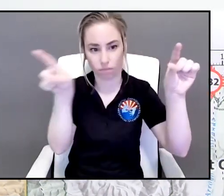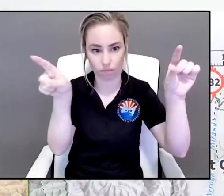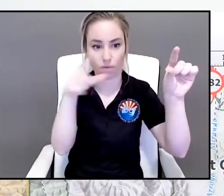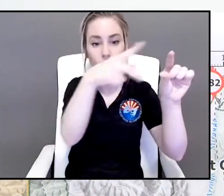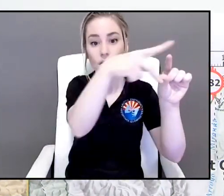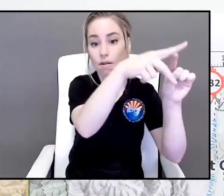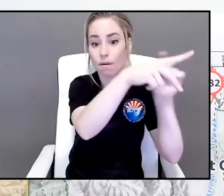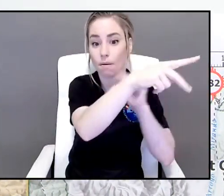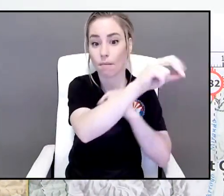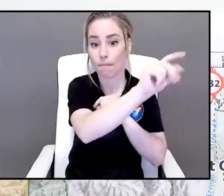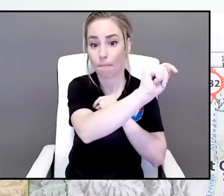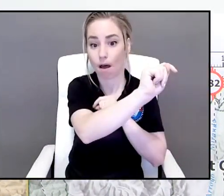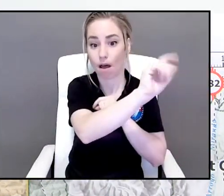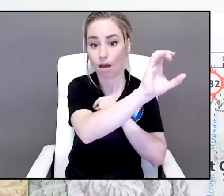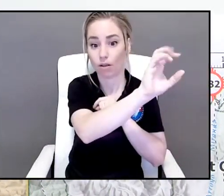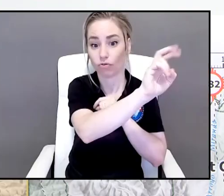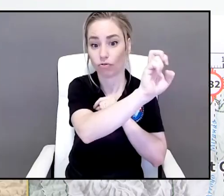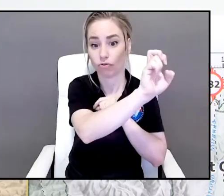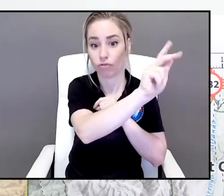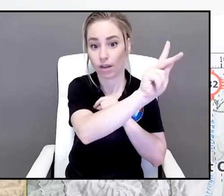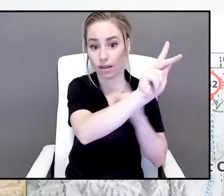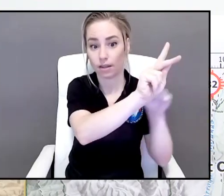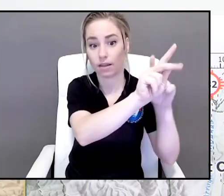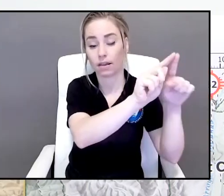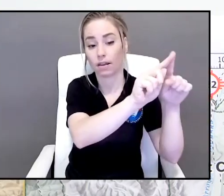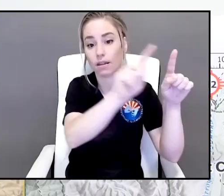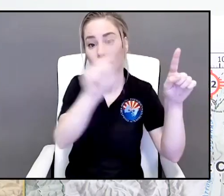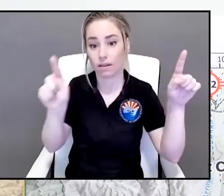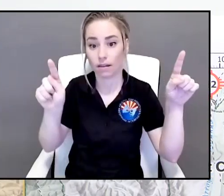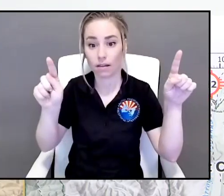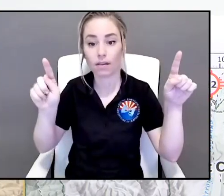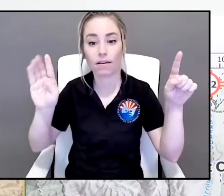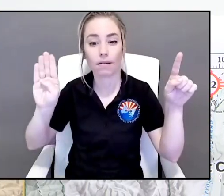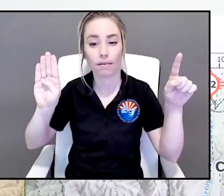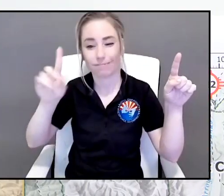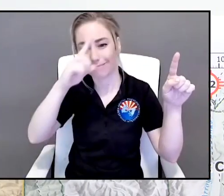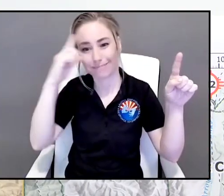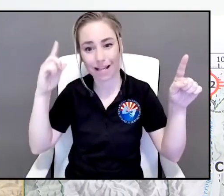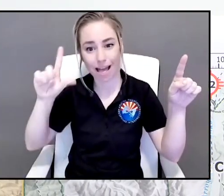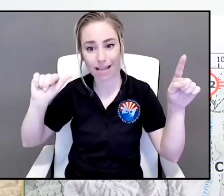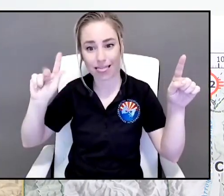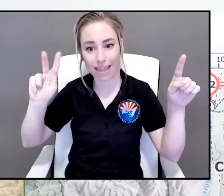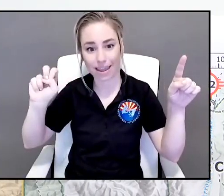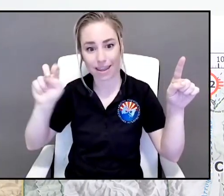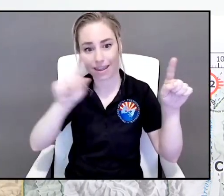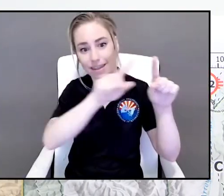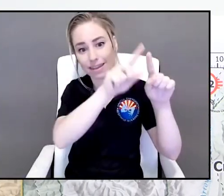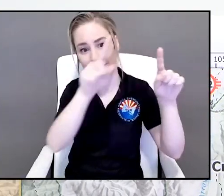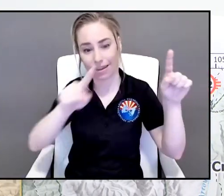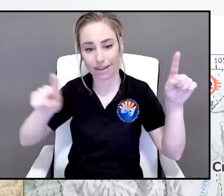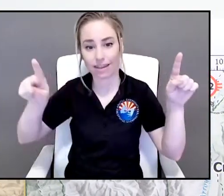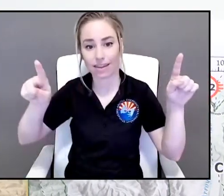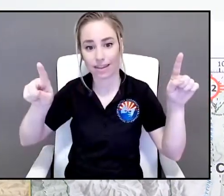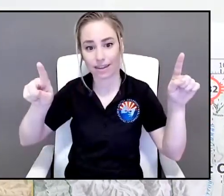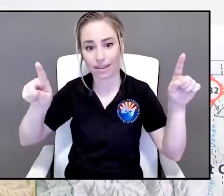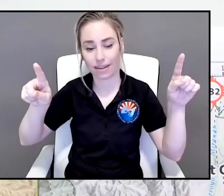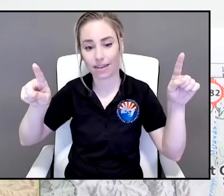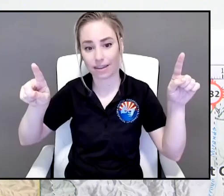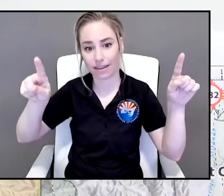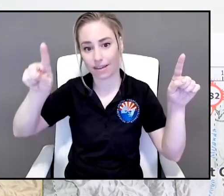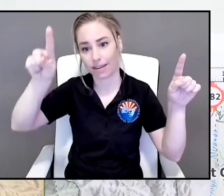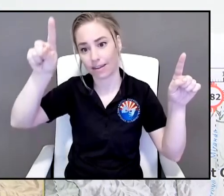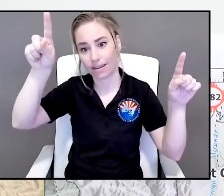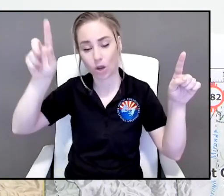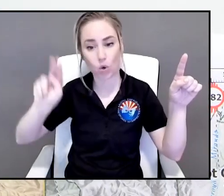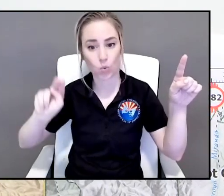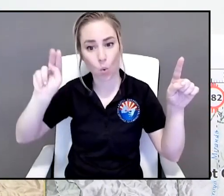Creek and goes over kind of directly towards Black Lake. It kind of veers off and kind of comes up to the north